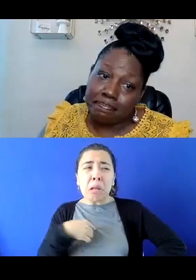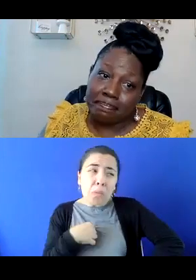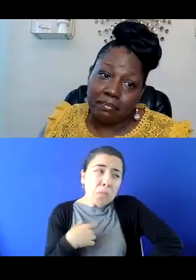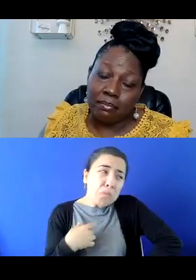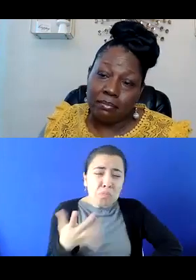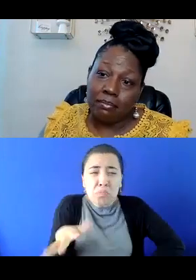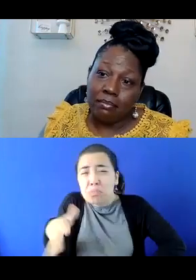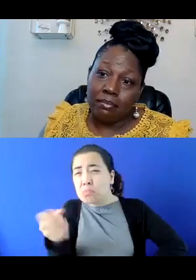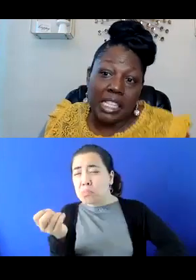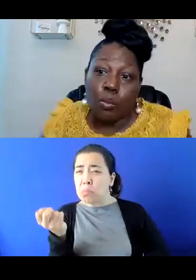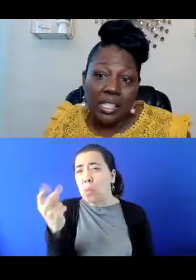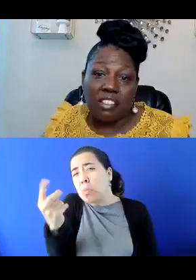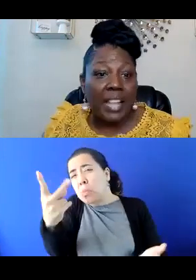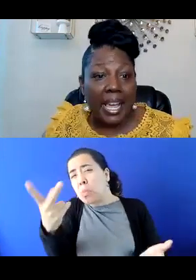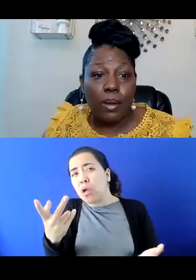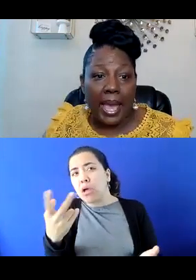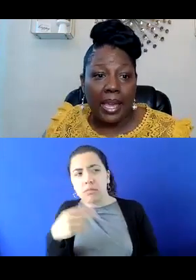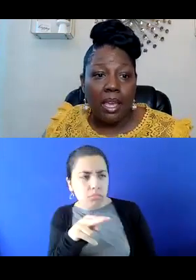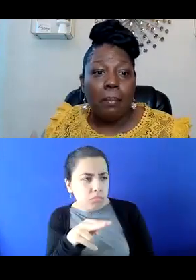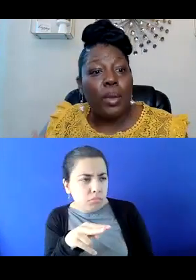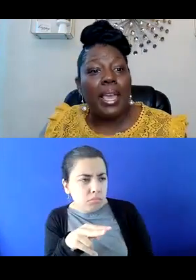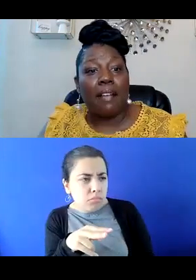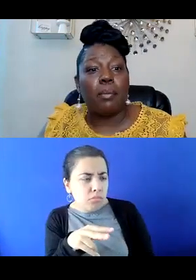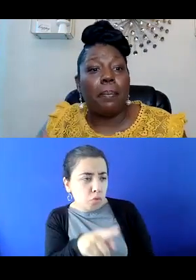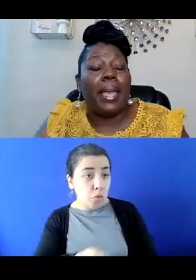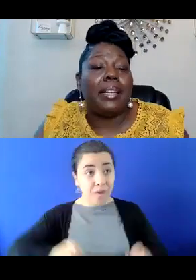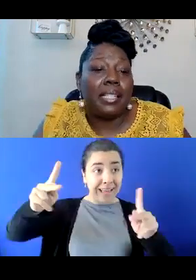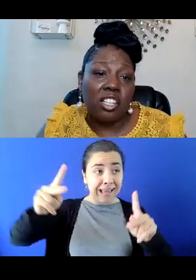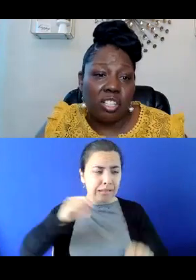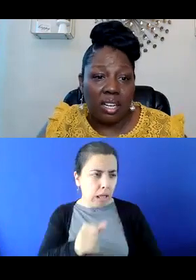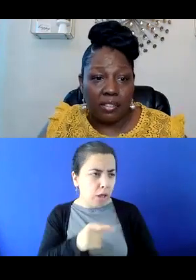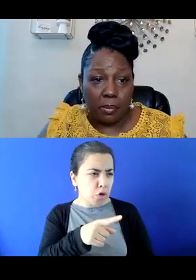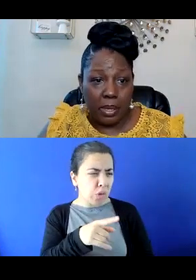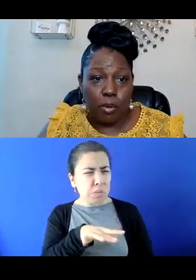the because it wasn't a flat okay. But we have to be paying